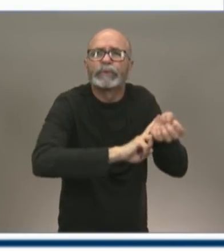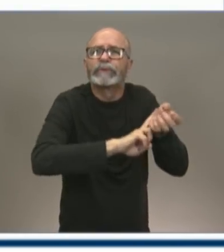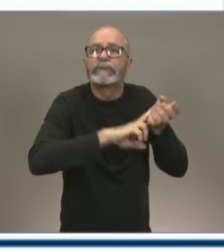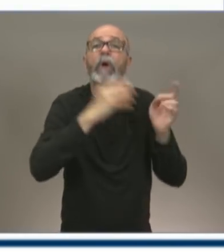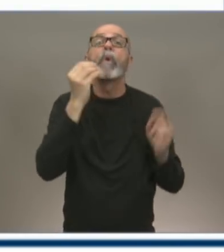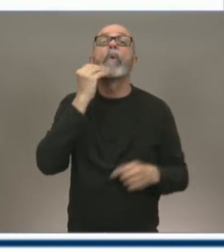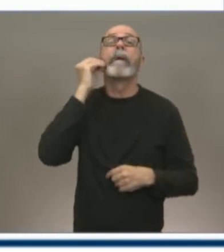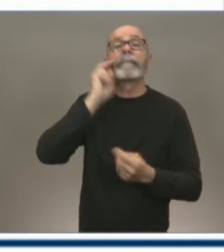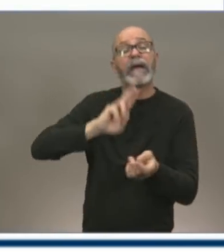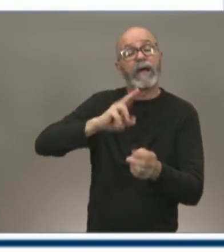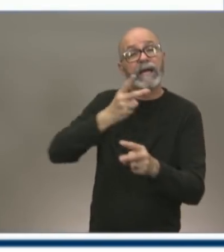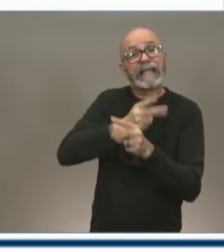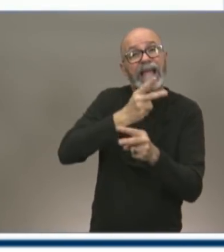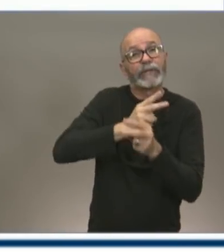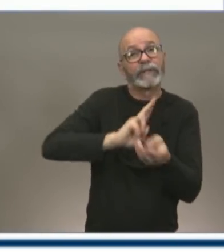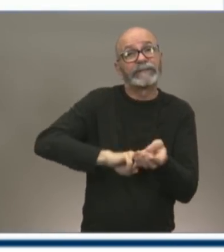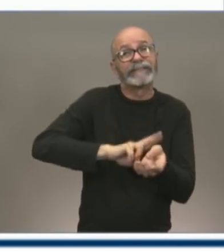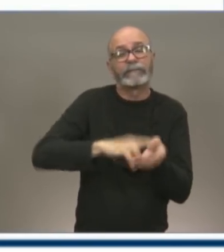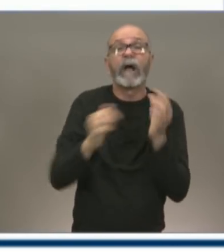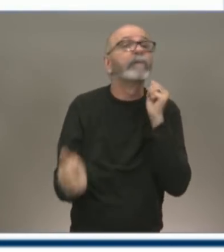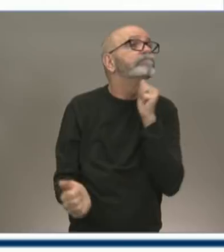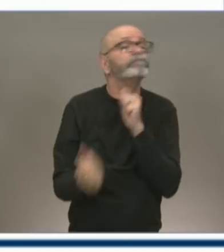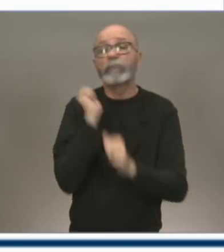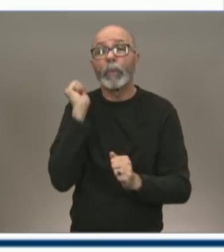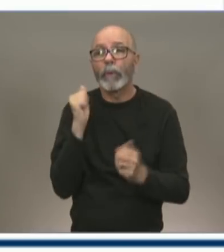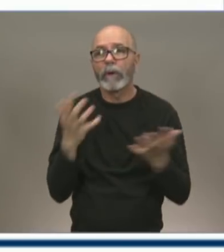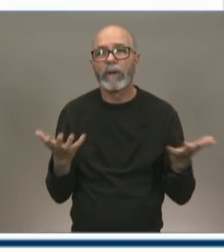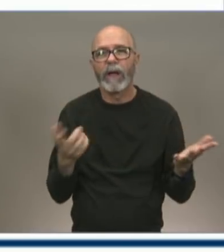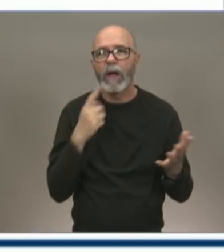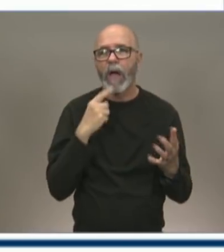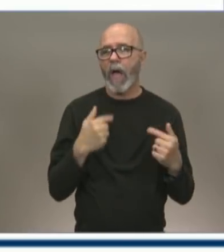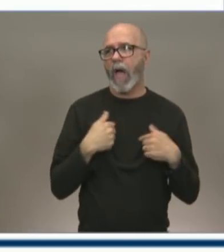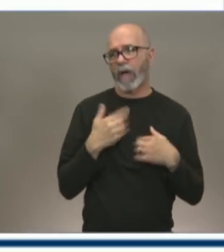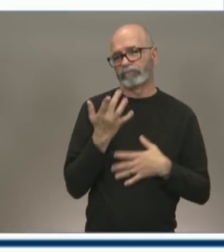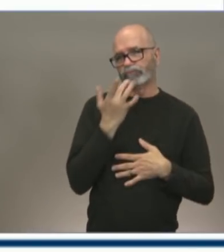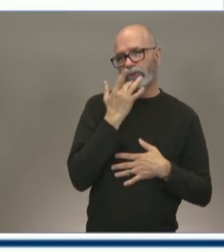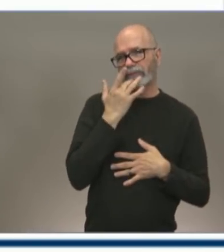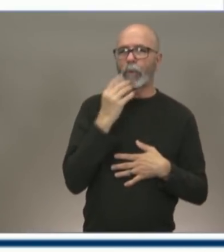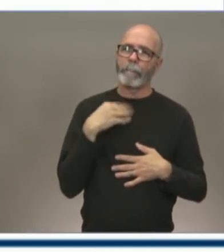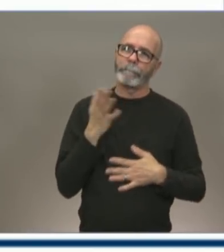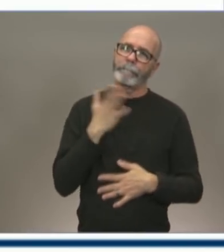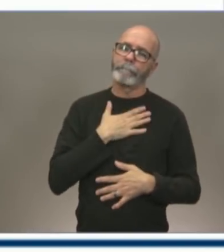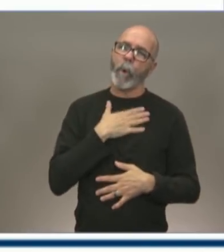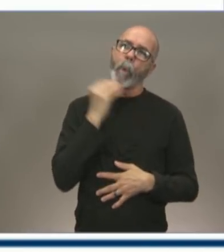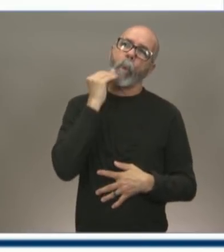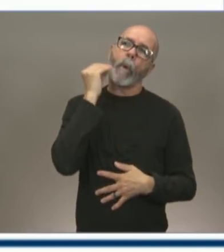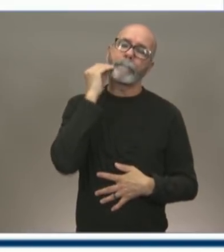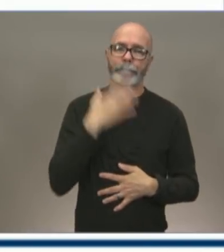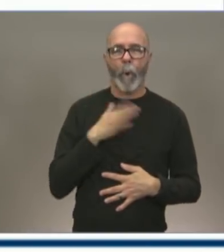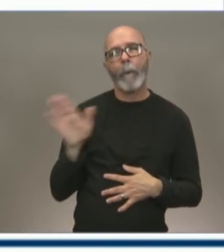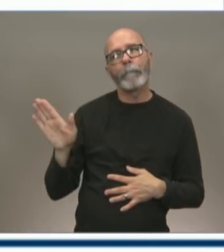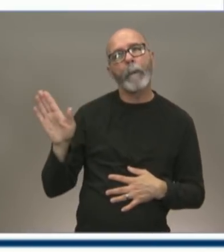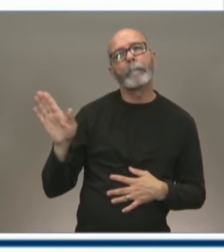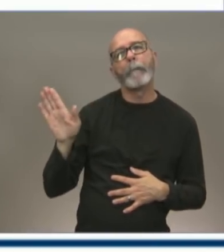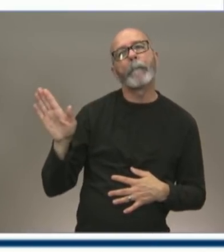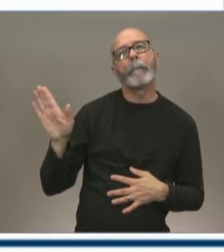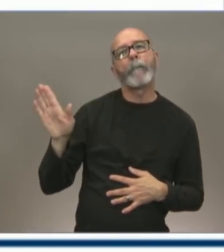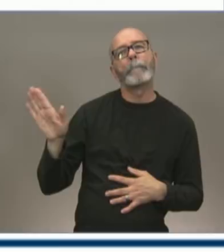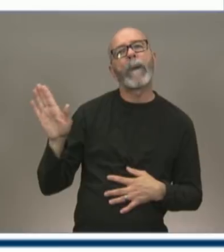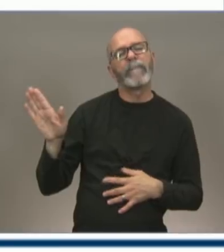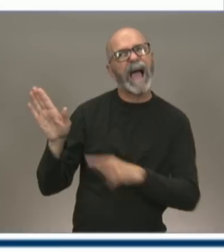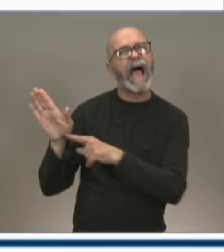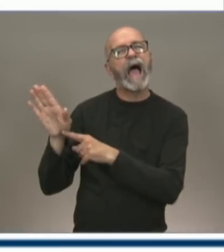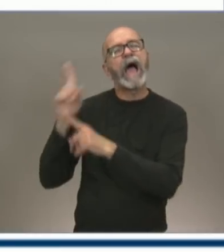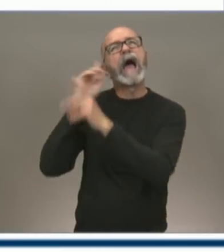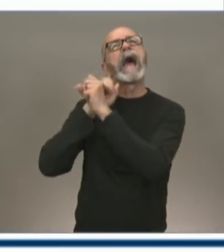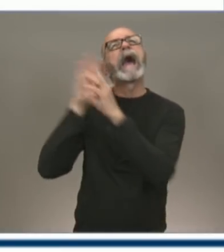vast majority of Nova Scotians continue to tell us where they want to be. So you have to holistically look at our system when it comes to